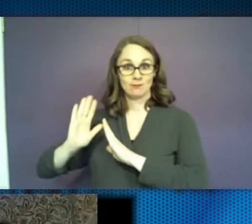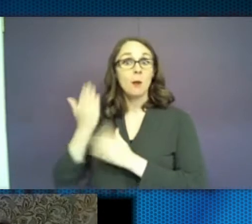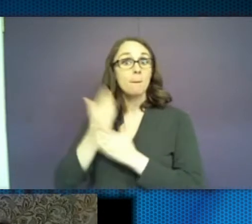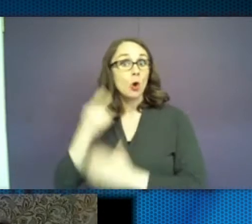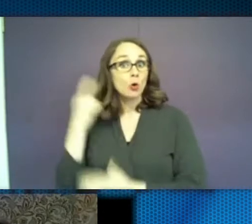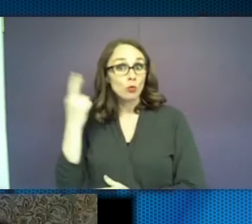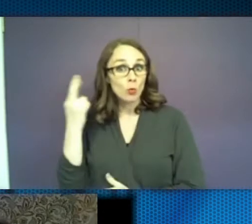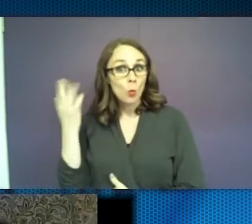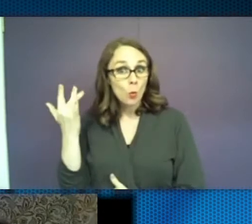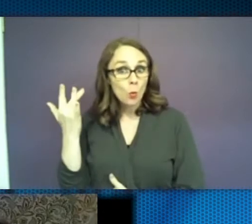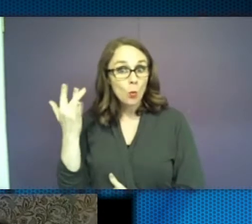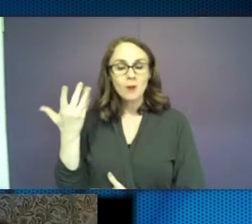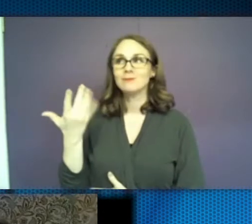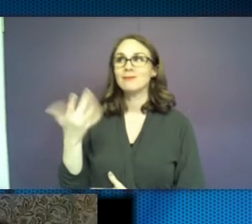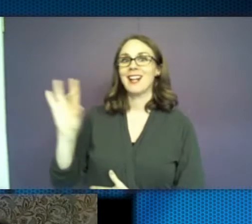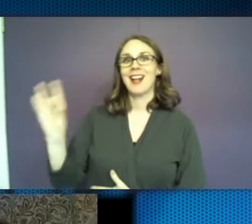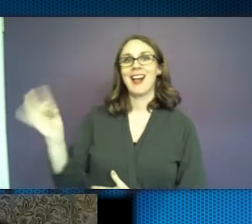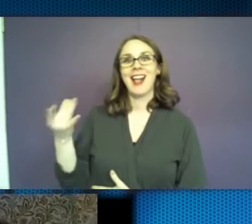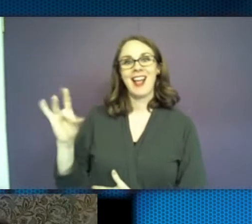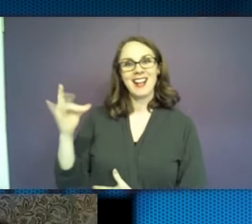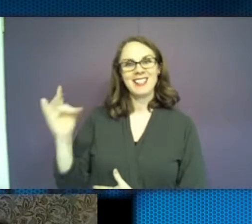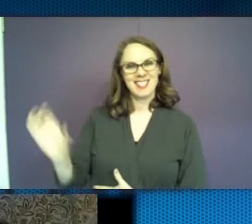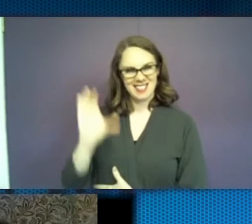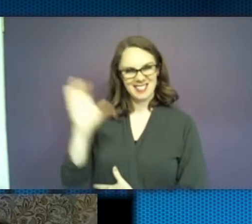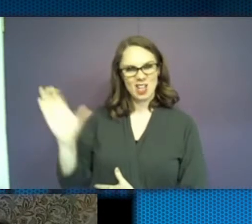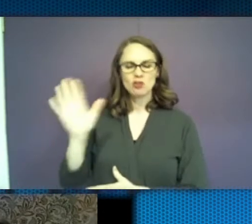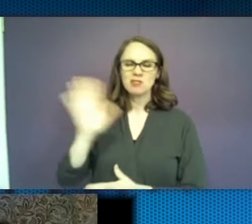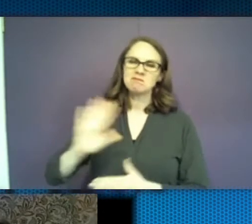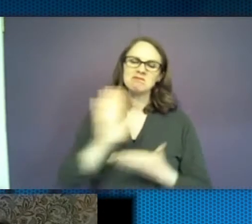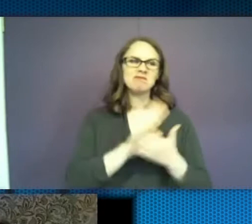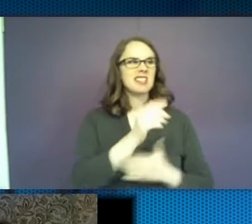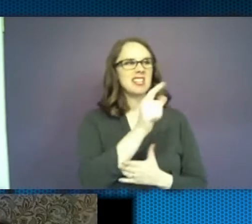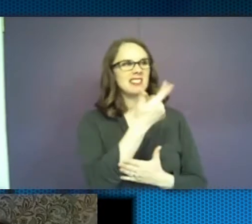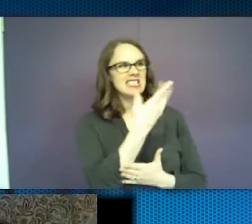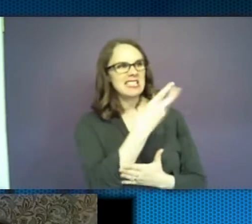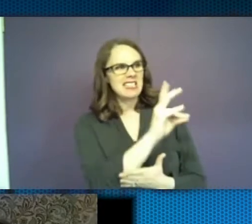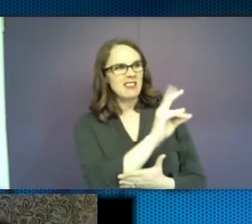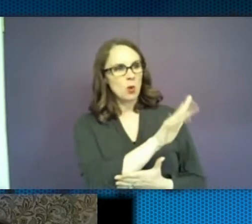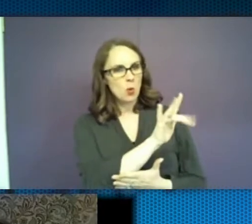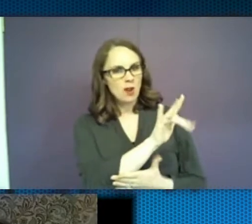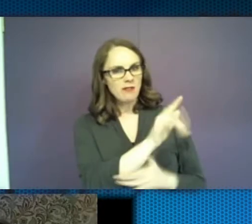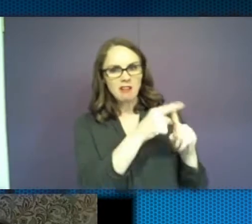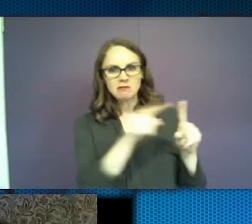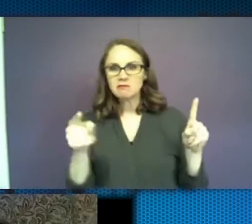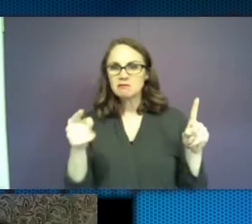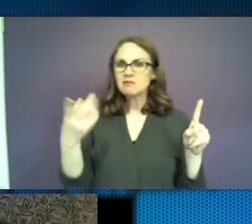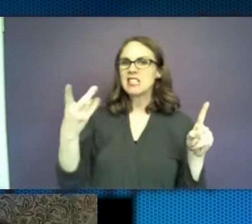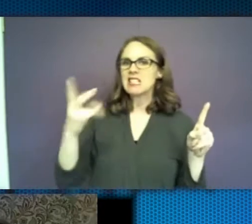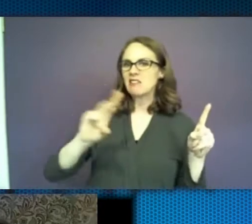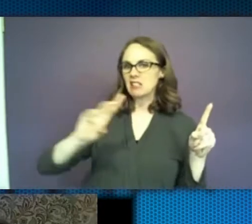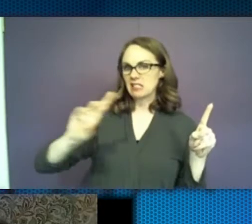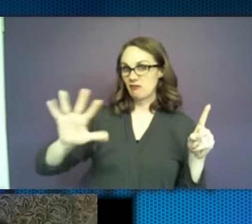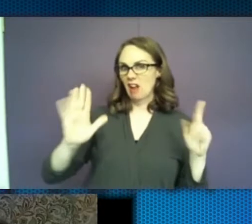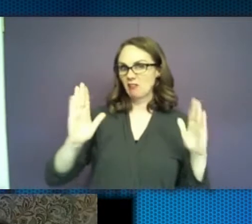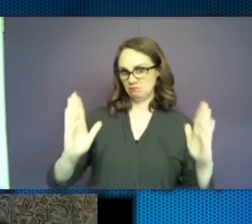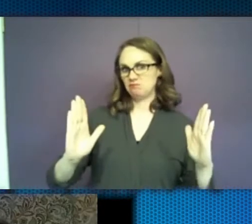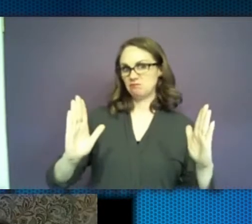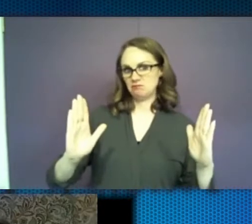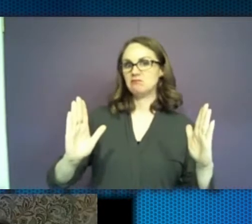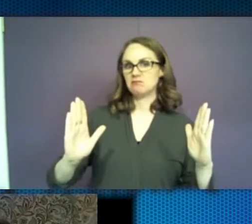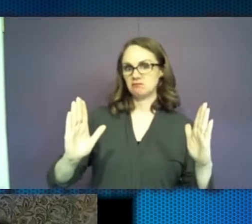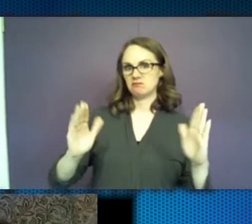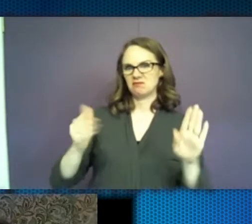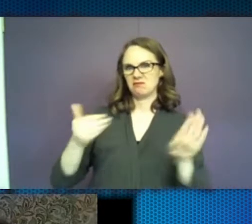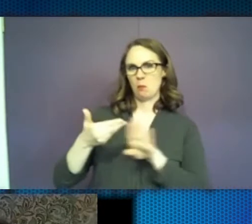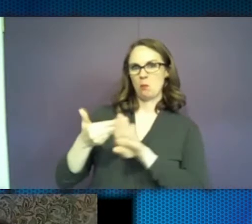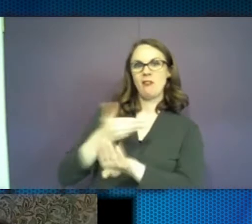is that in the 18th century, primarily between 1725 and 1775, just leading up to the